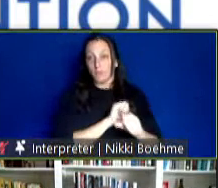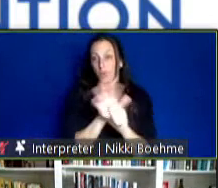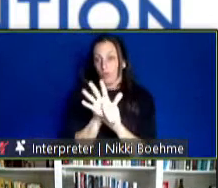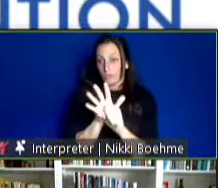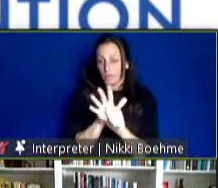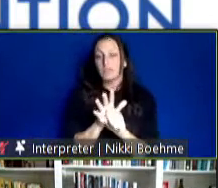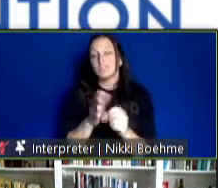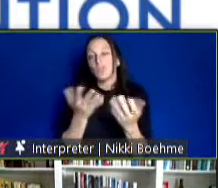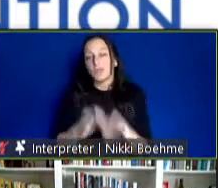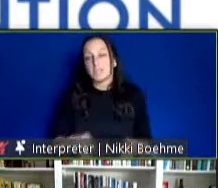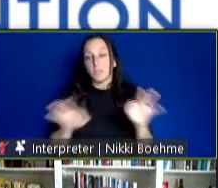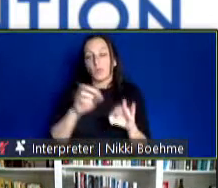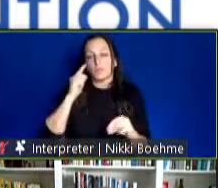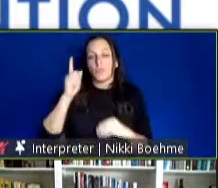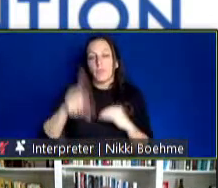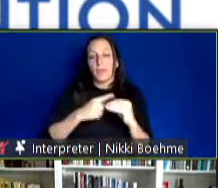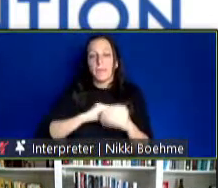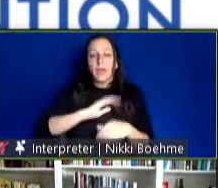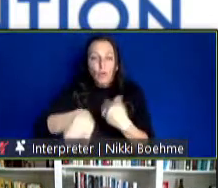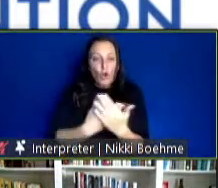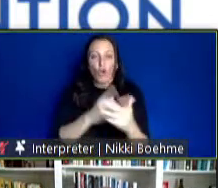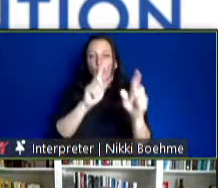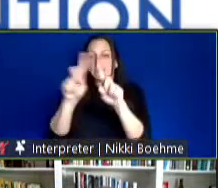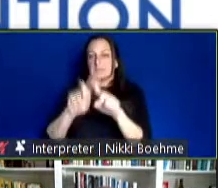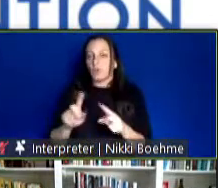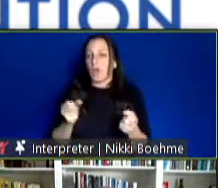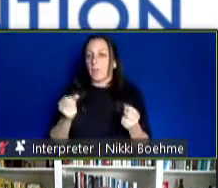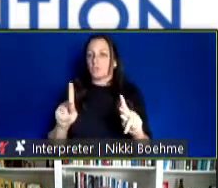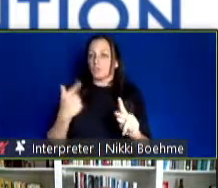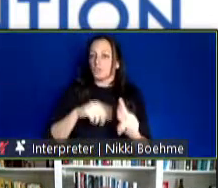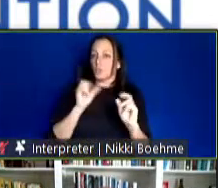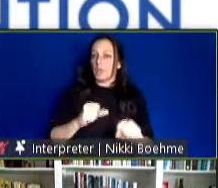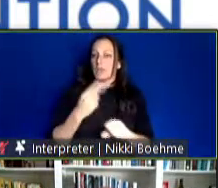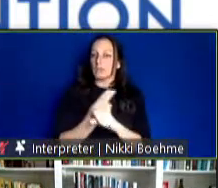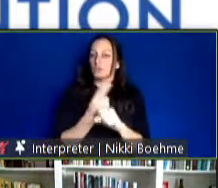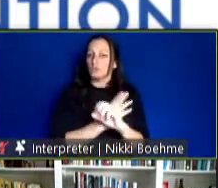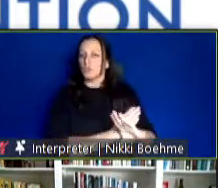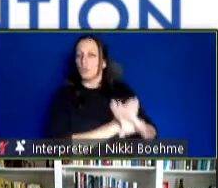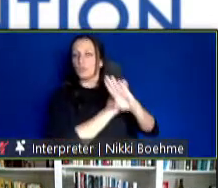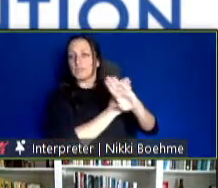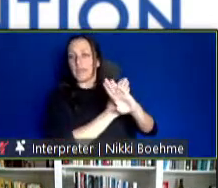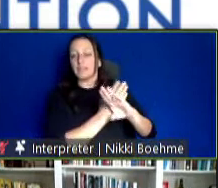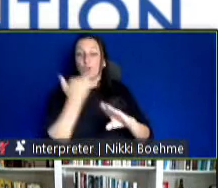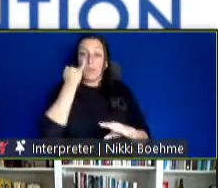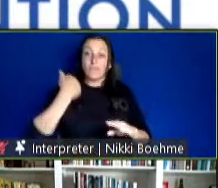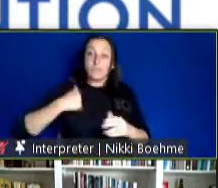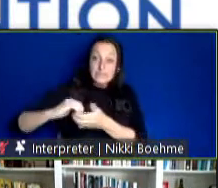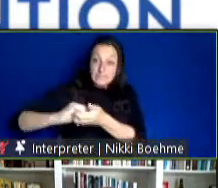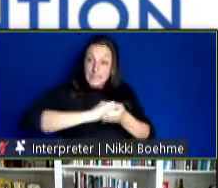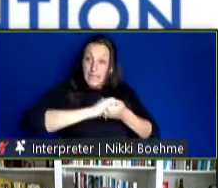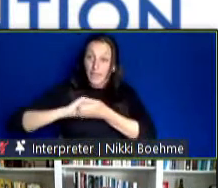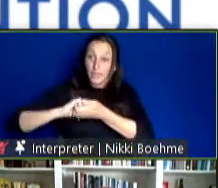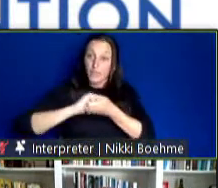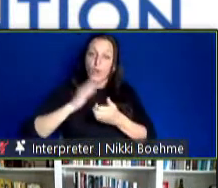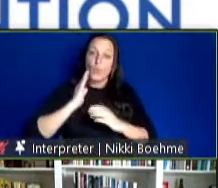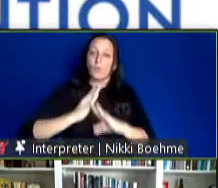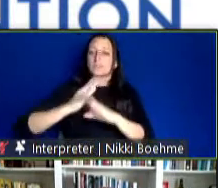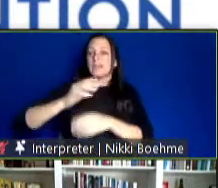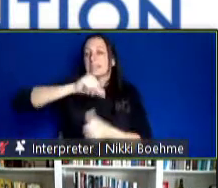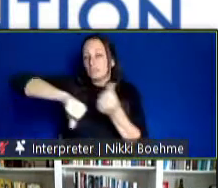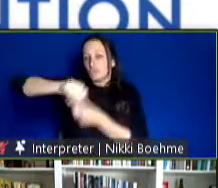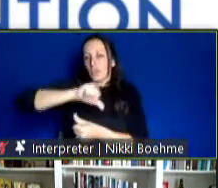all these other kinds of protections that together will best protect each individual and our communities from